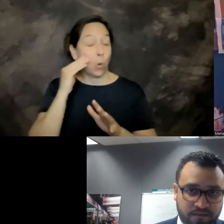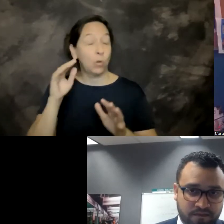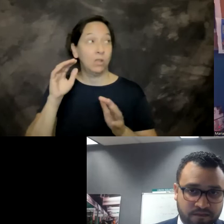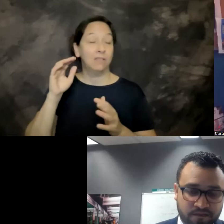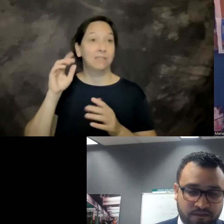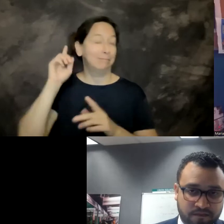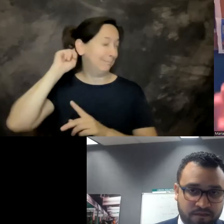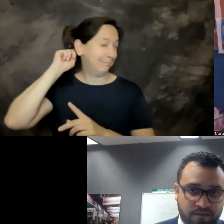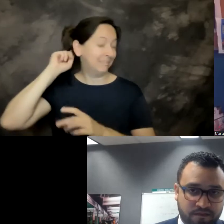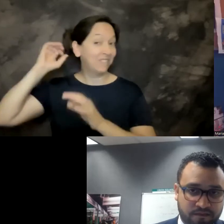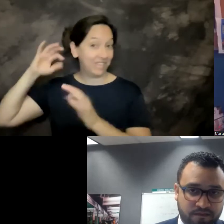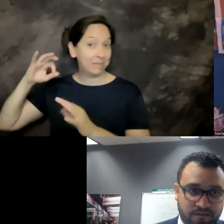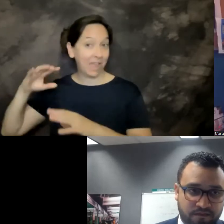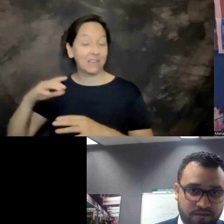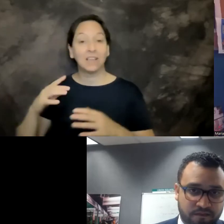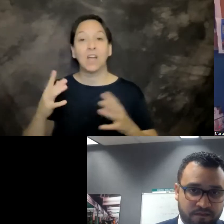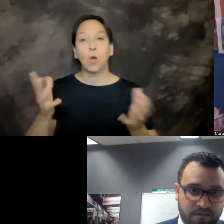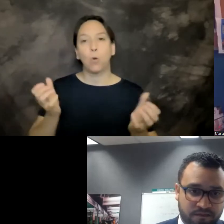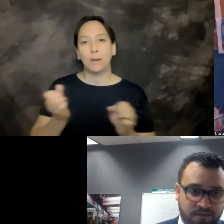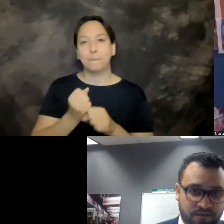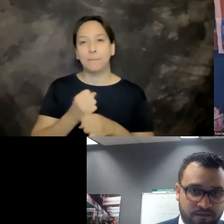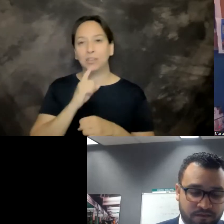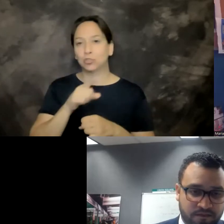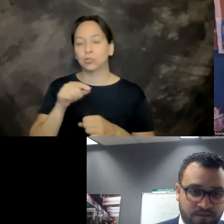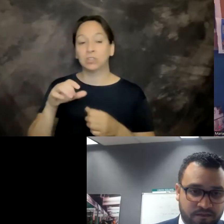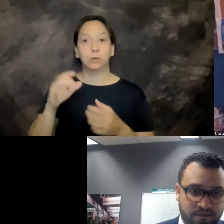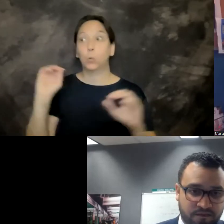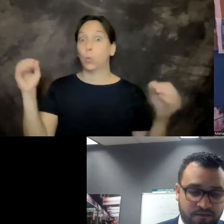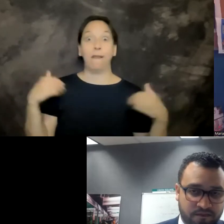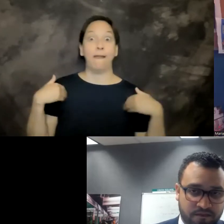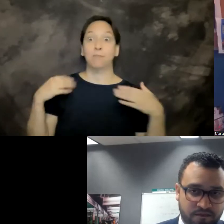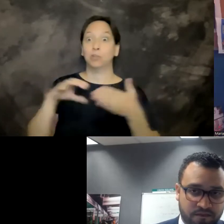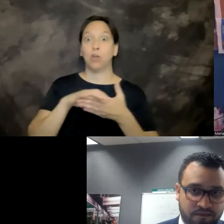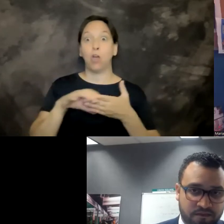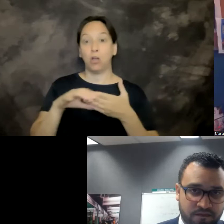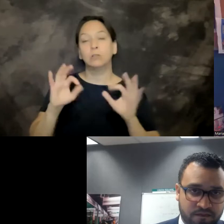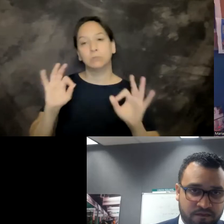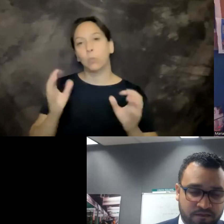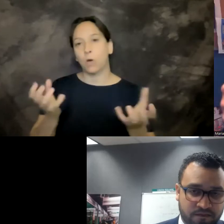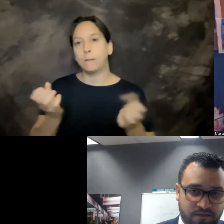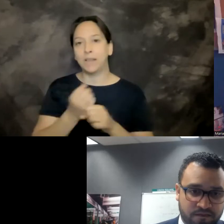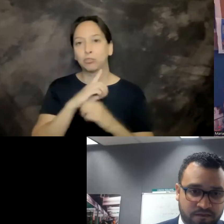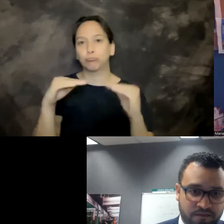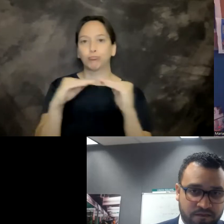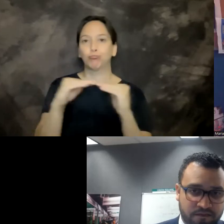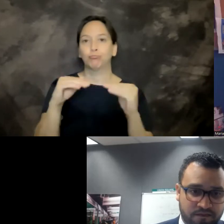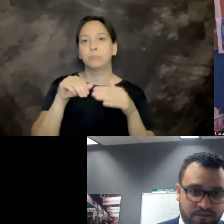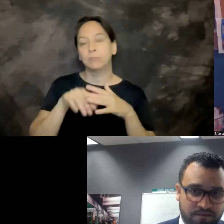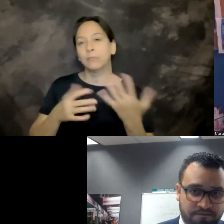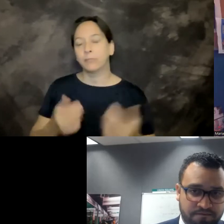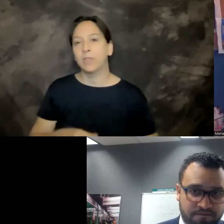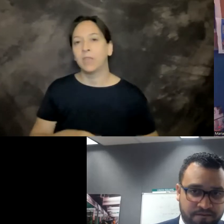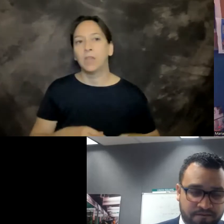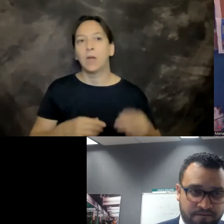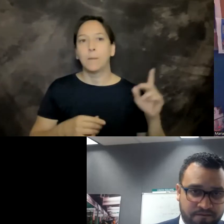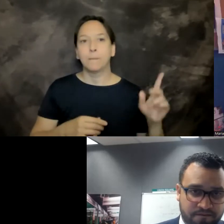from an equity perspective, we want to make sure that this has not become a problem. And so we're trying to fill in the gaps as much as possible to support the MBTA. But John,